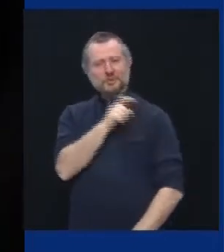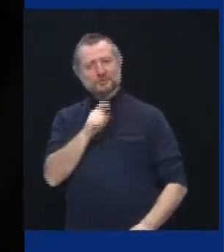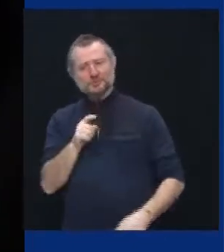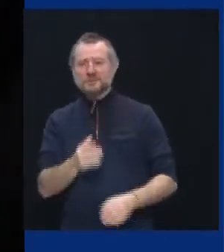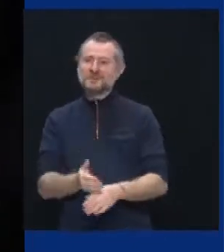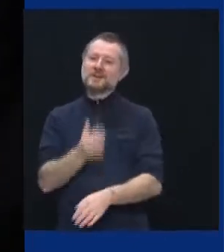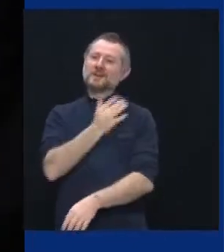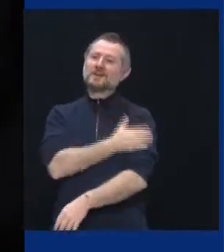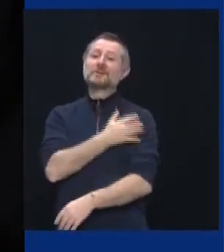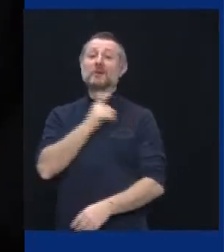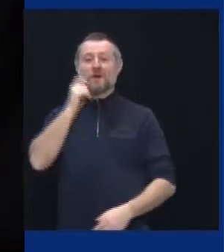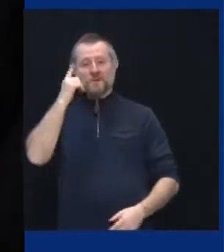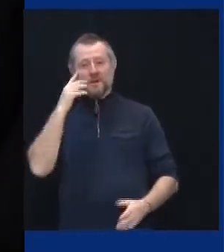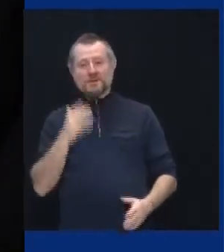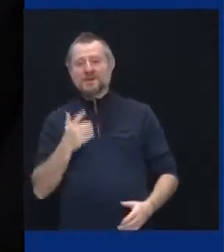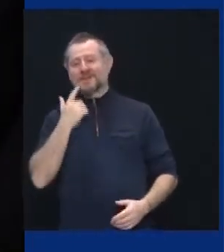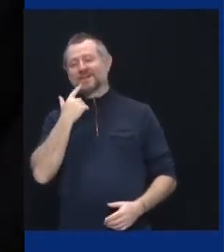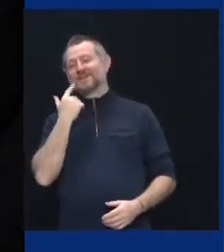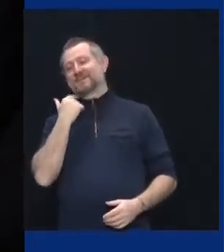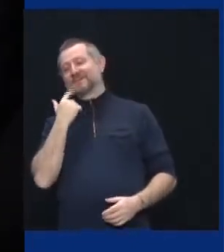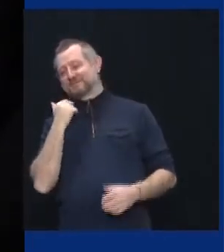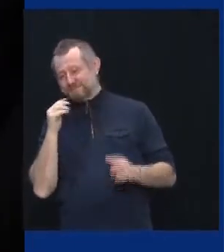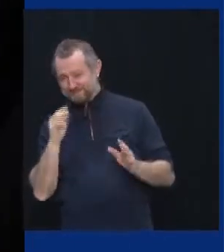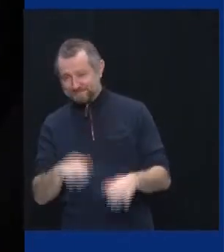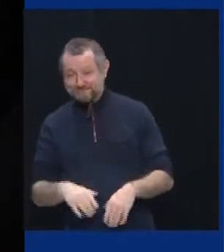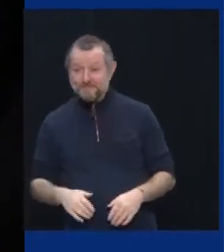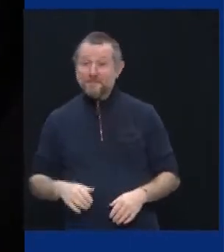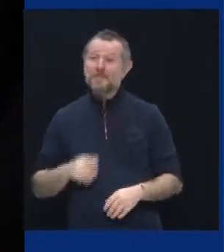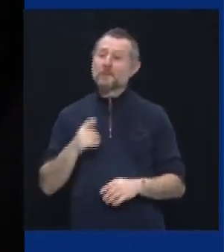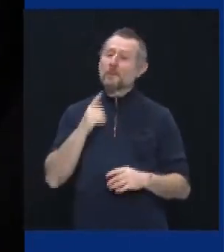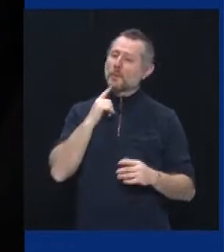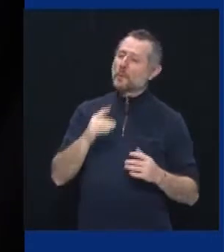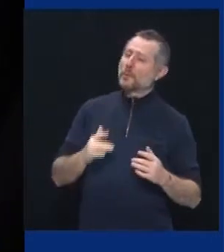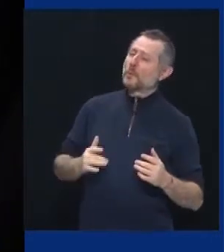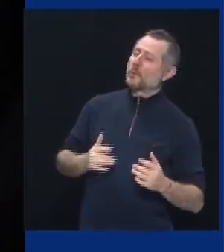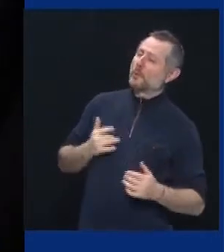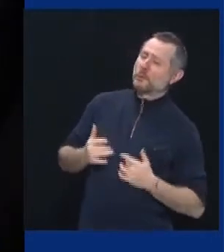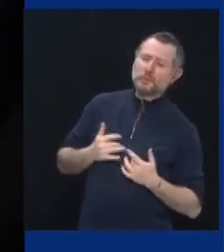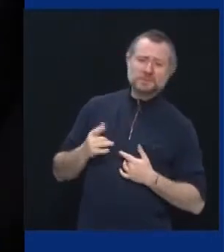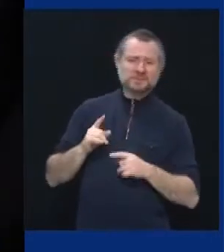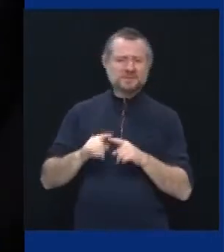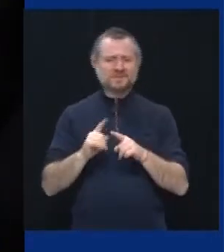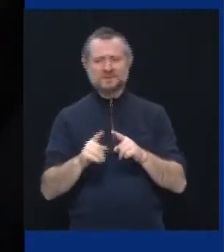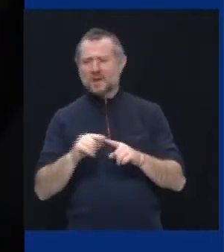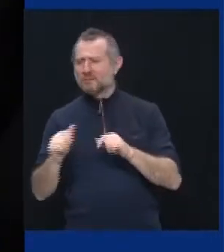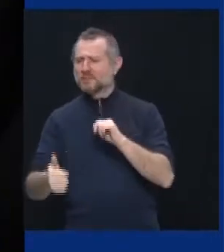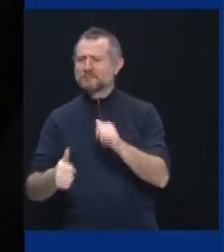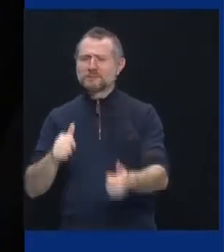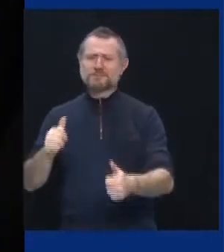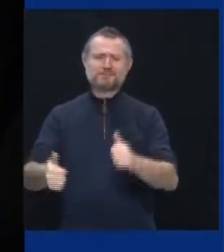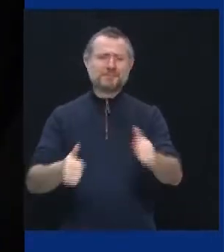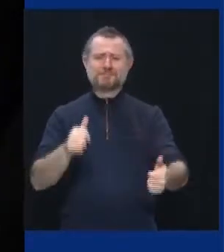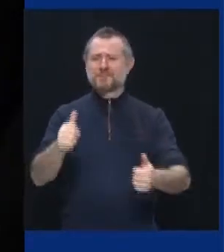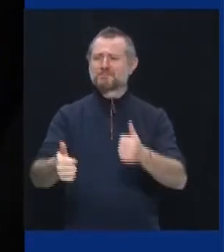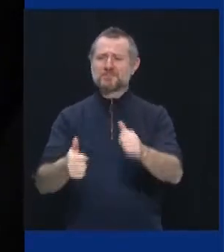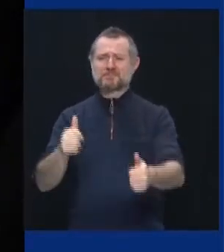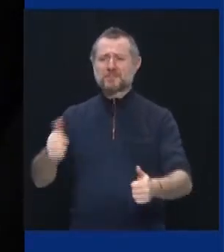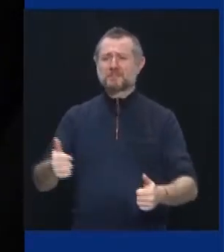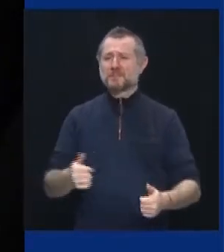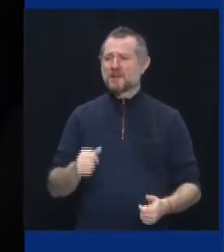I'm also excited that we have all these pop-up centers at NYCHA's and at Mother